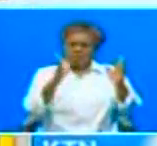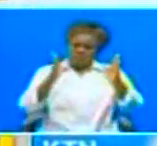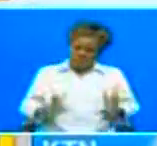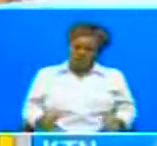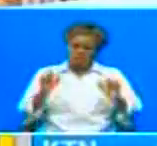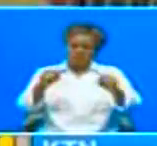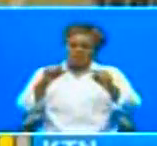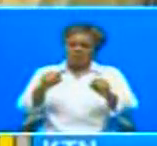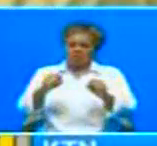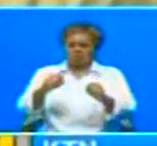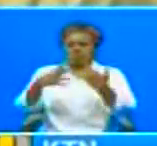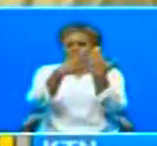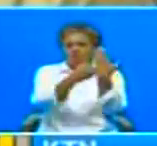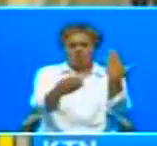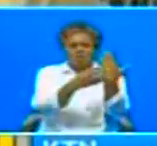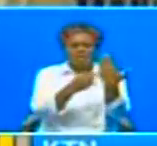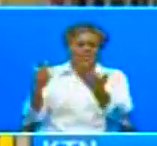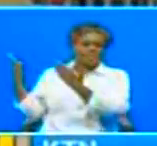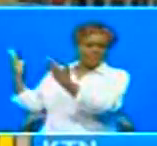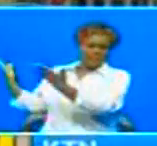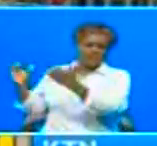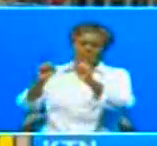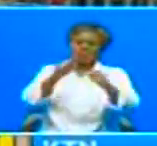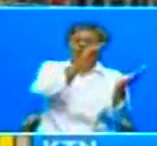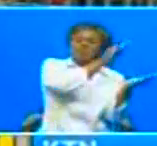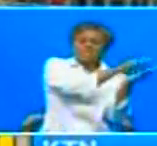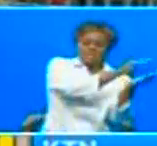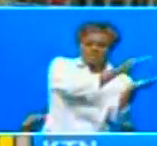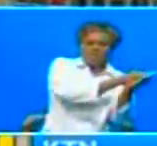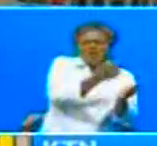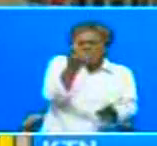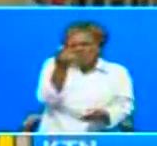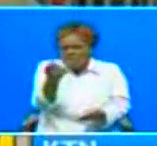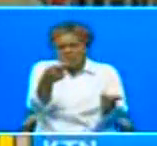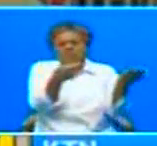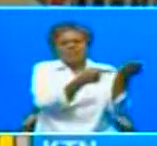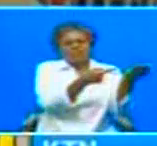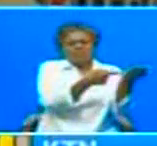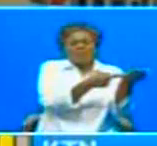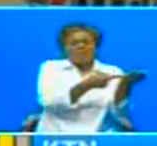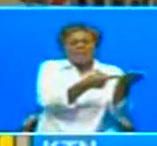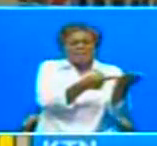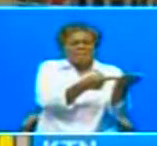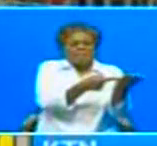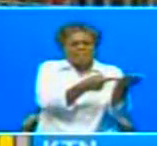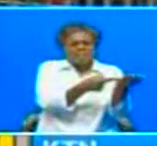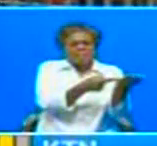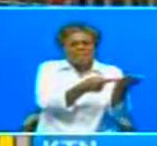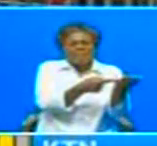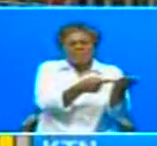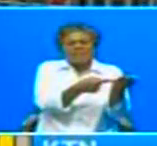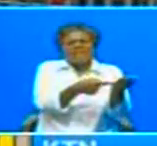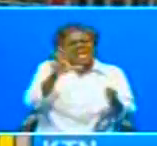can embrace this. This bird can be bred using less technology. You don't need to do a